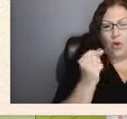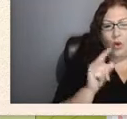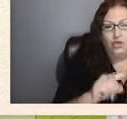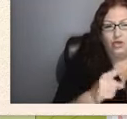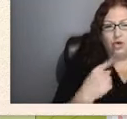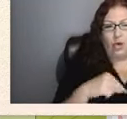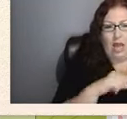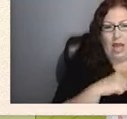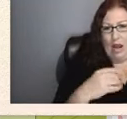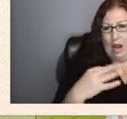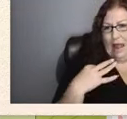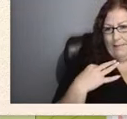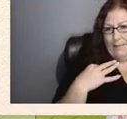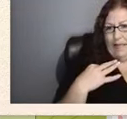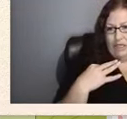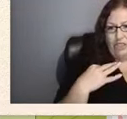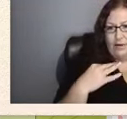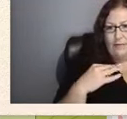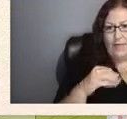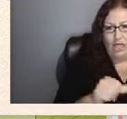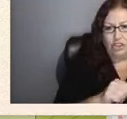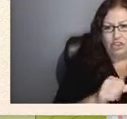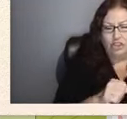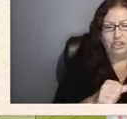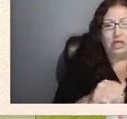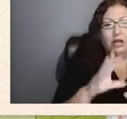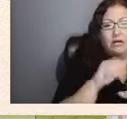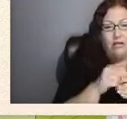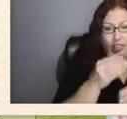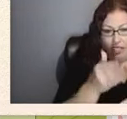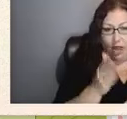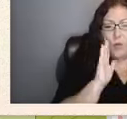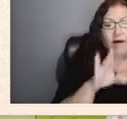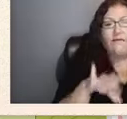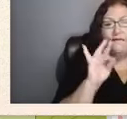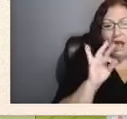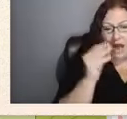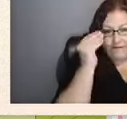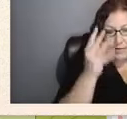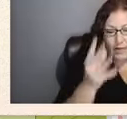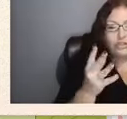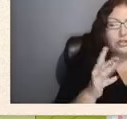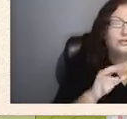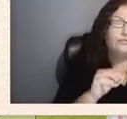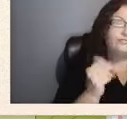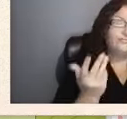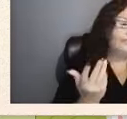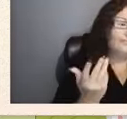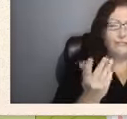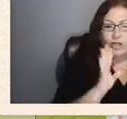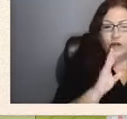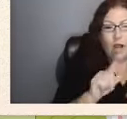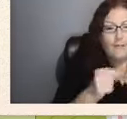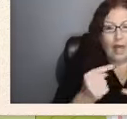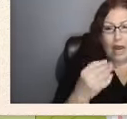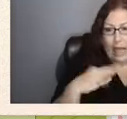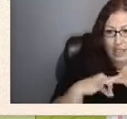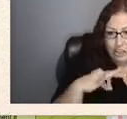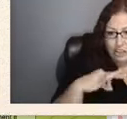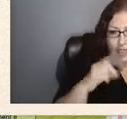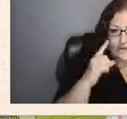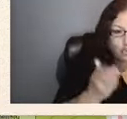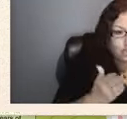application page. In here, you will find information about eligibility for